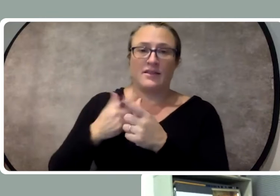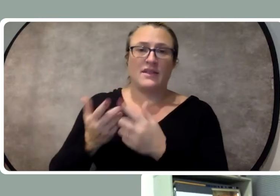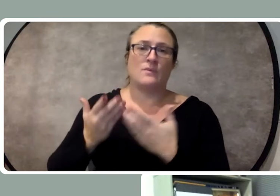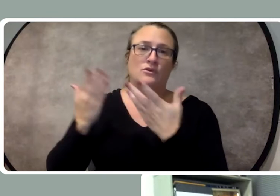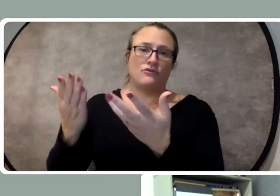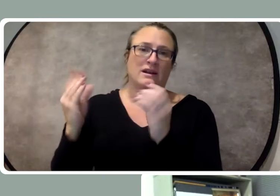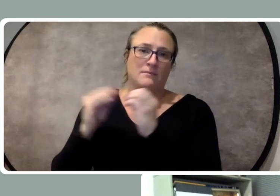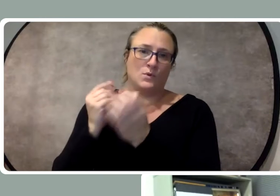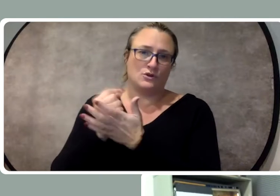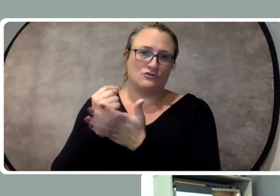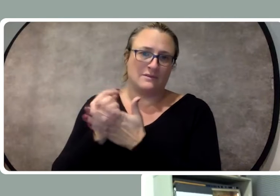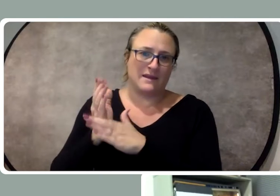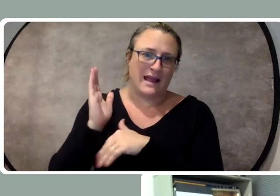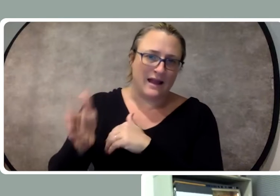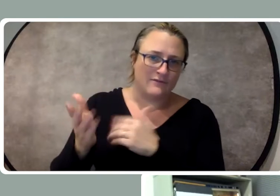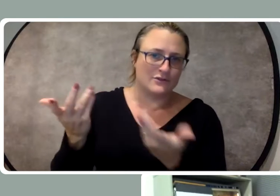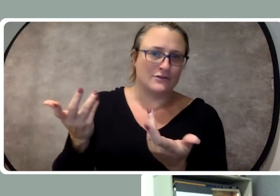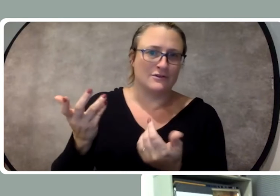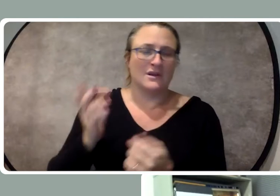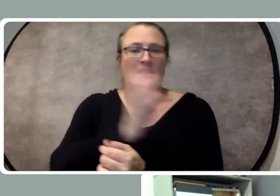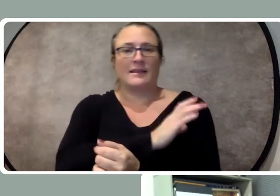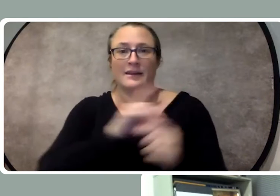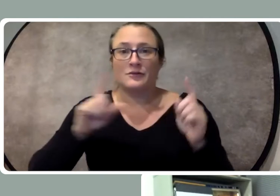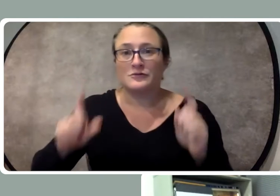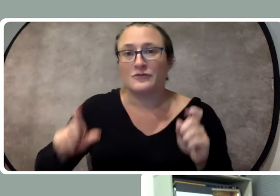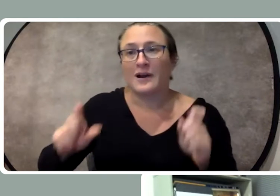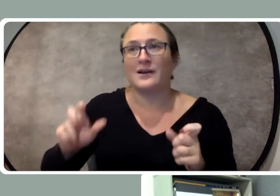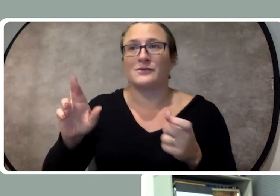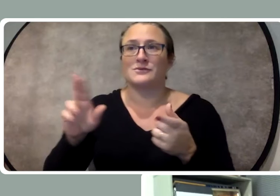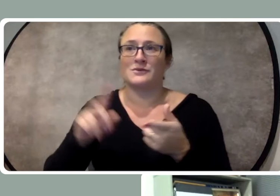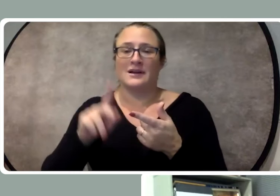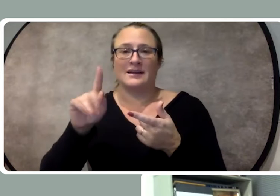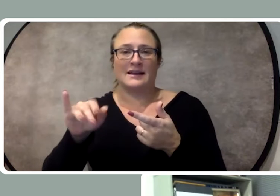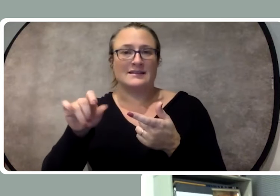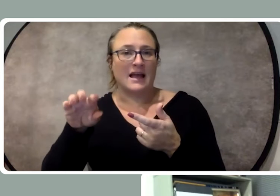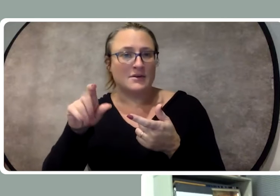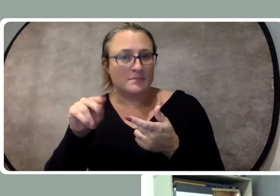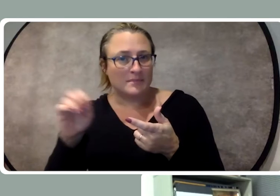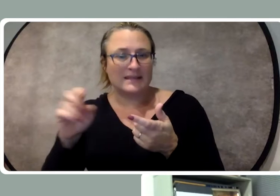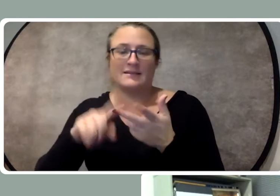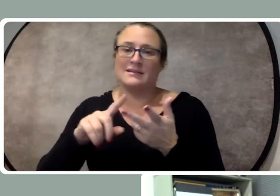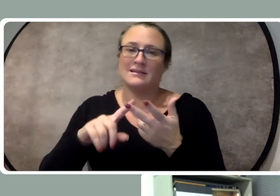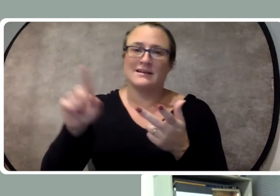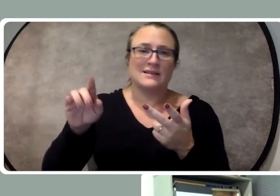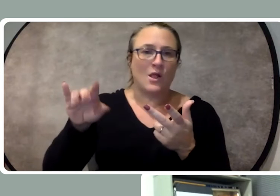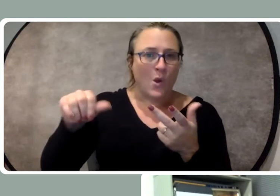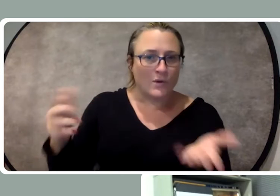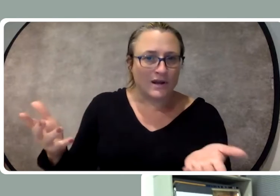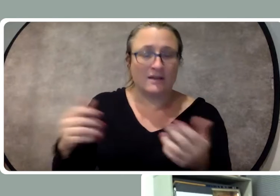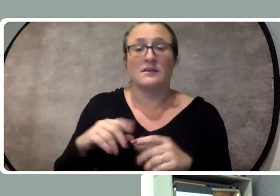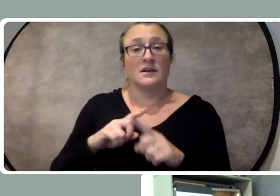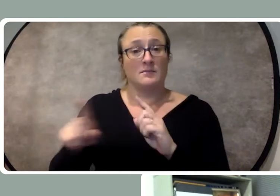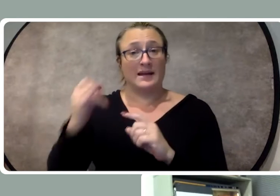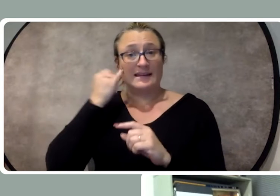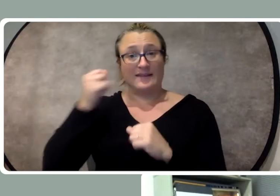after. So with clinical trials or Capecitabine, Xeloda. But if you have surgery